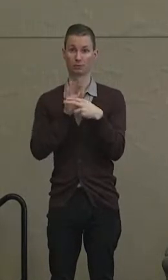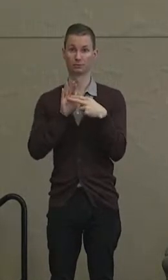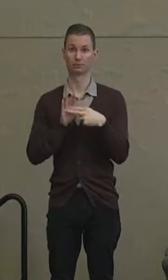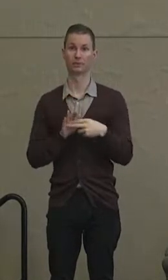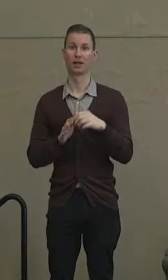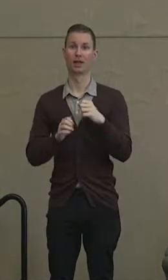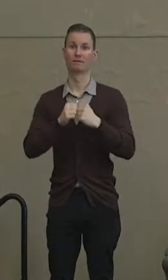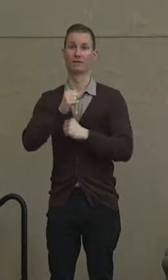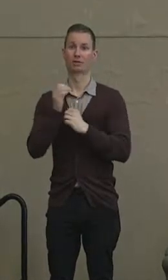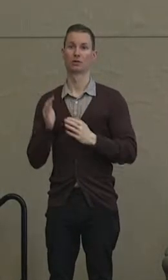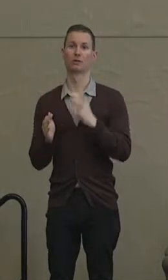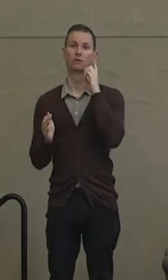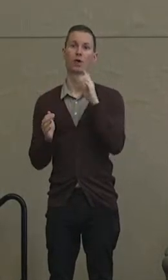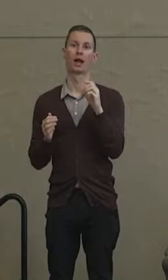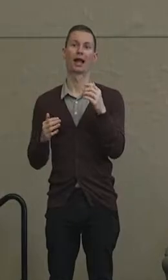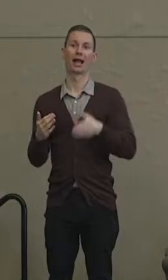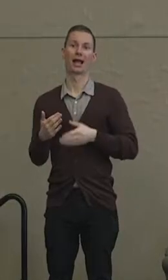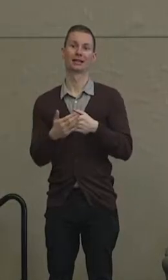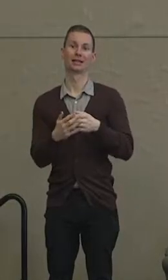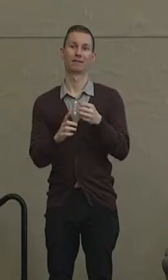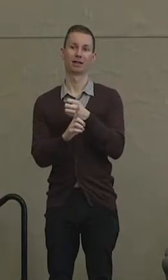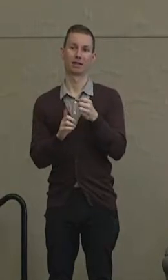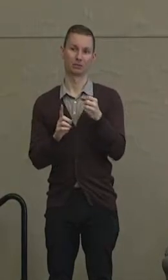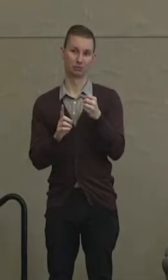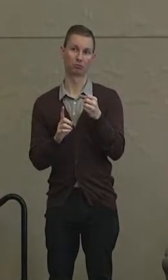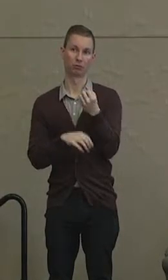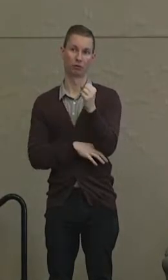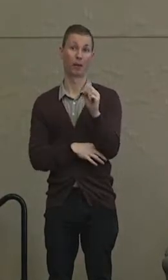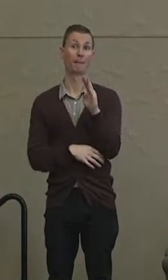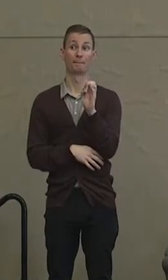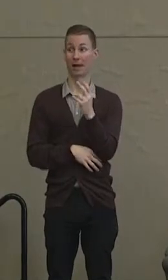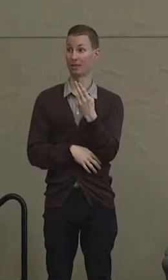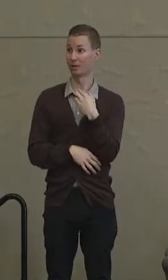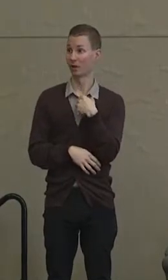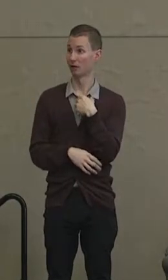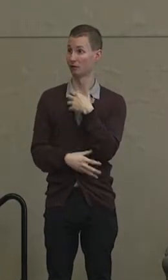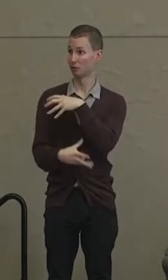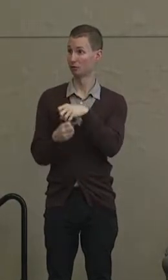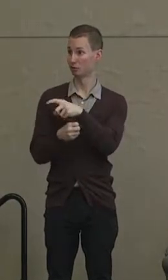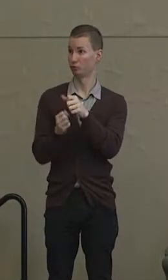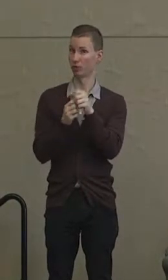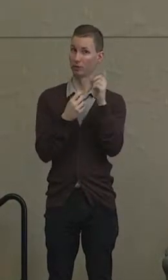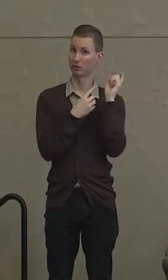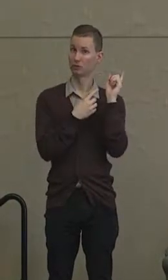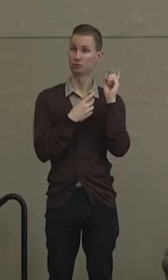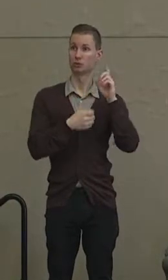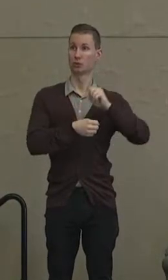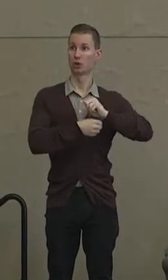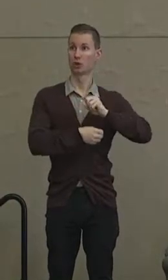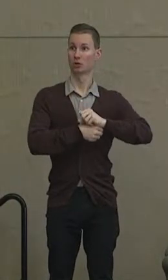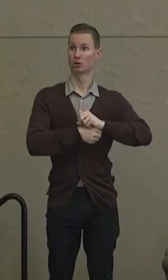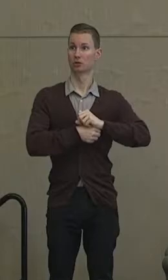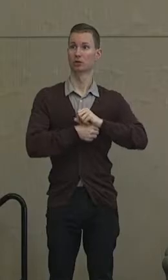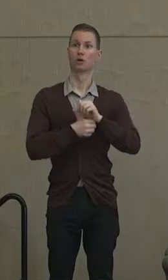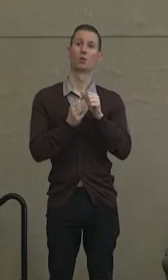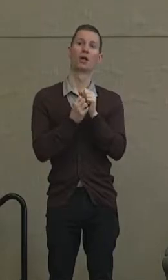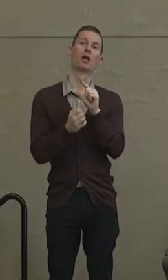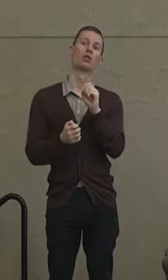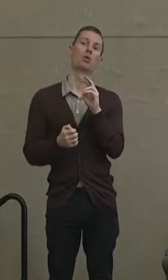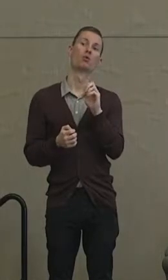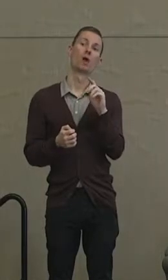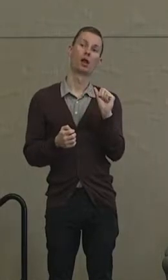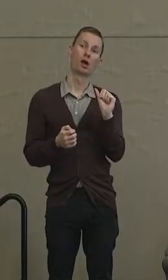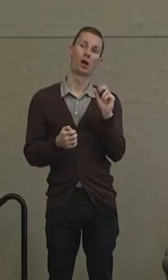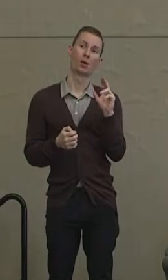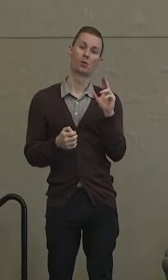in the anti-violence movement. I think Beth, I attribute you to this work with Loretta Ross